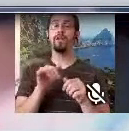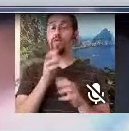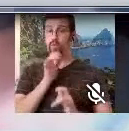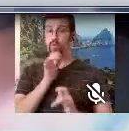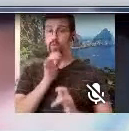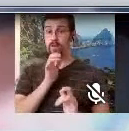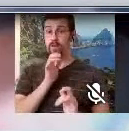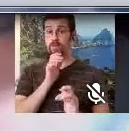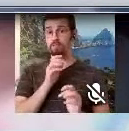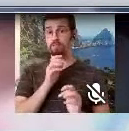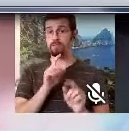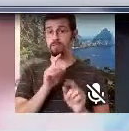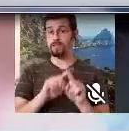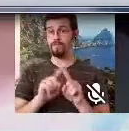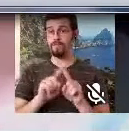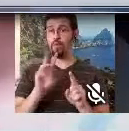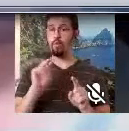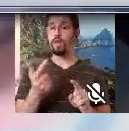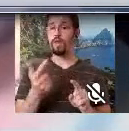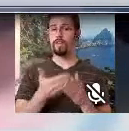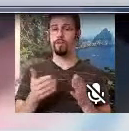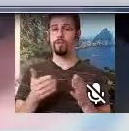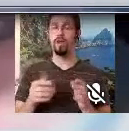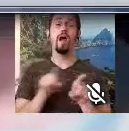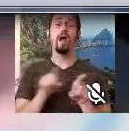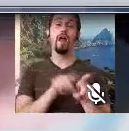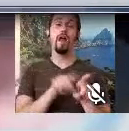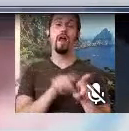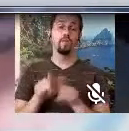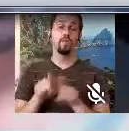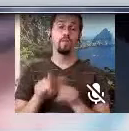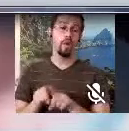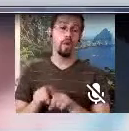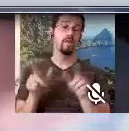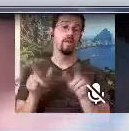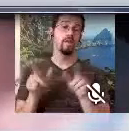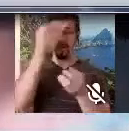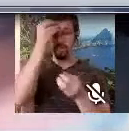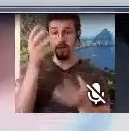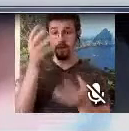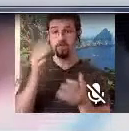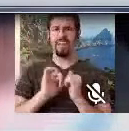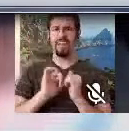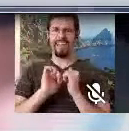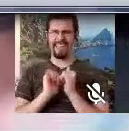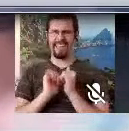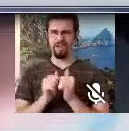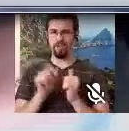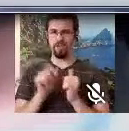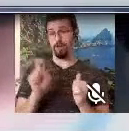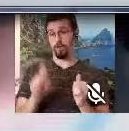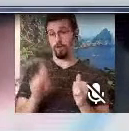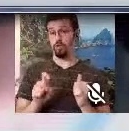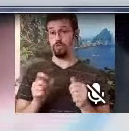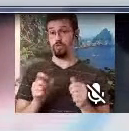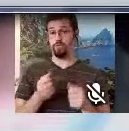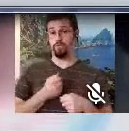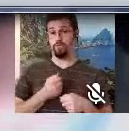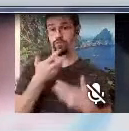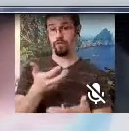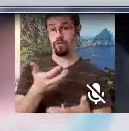now, as well as linguistic information for how the piece is to be played, which is the script at the top